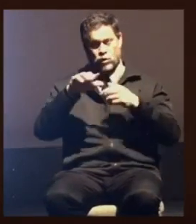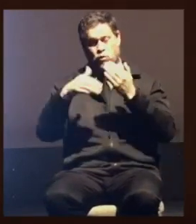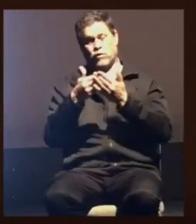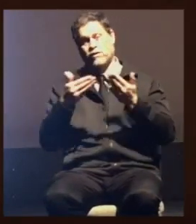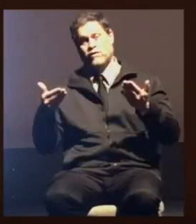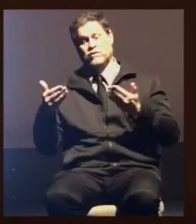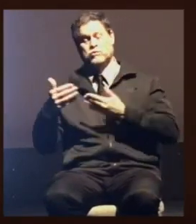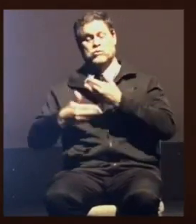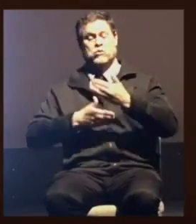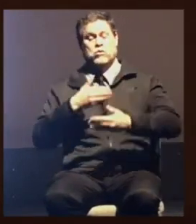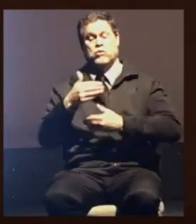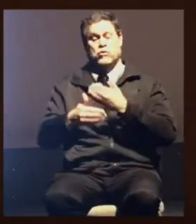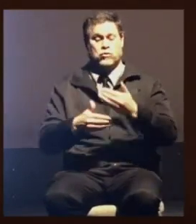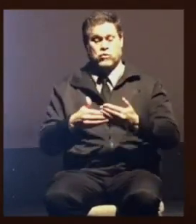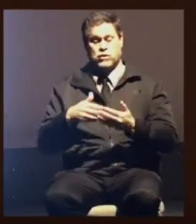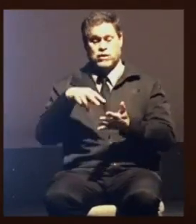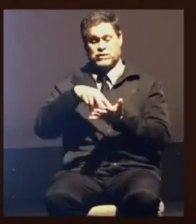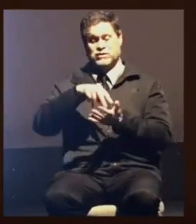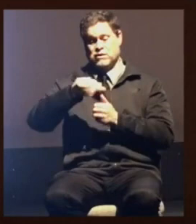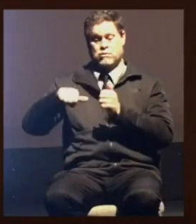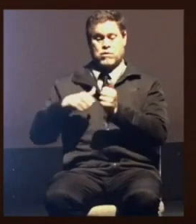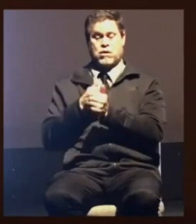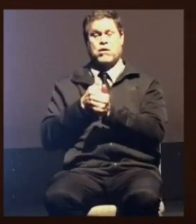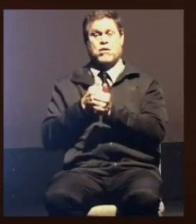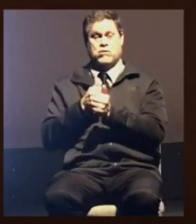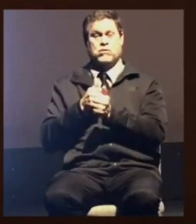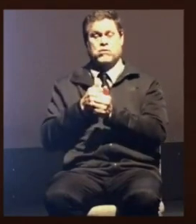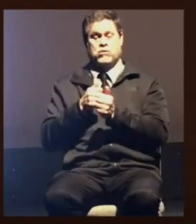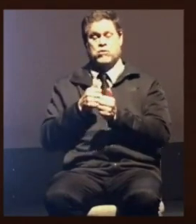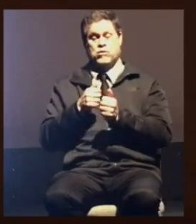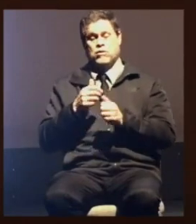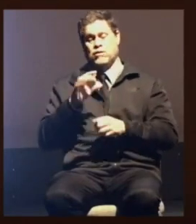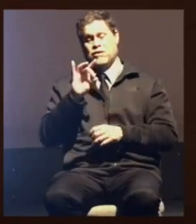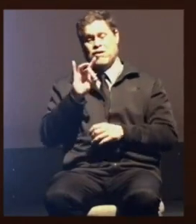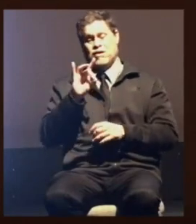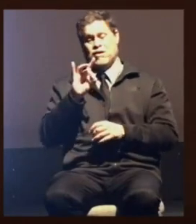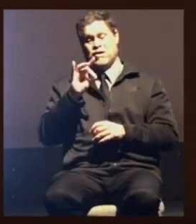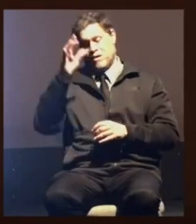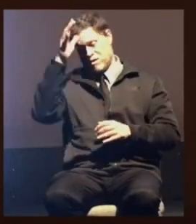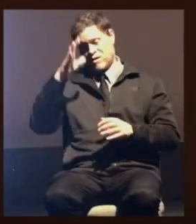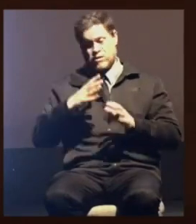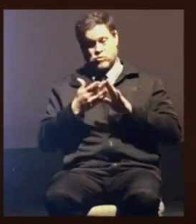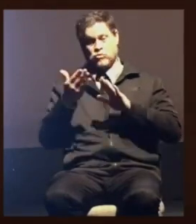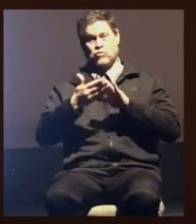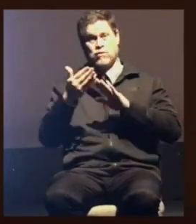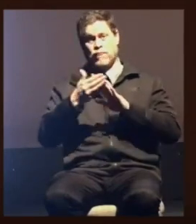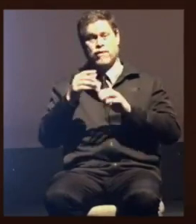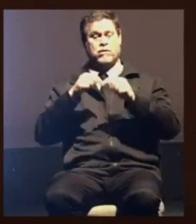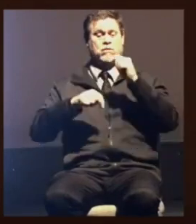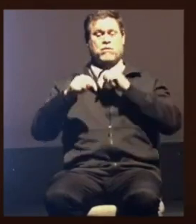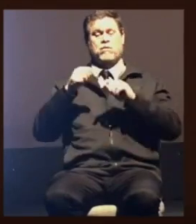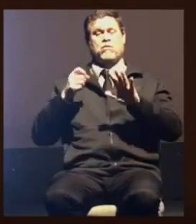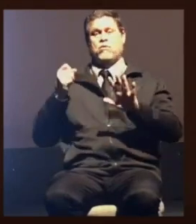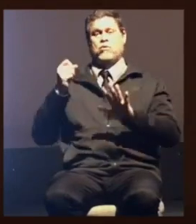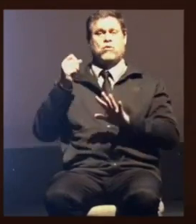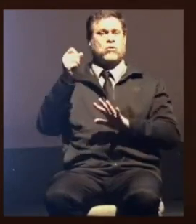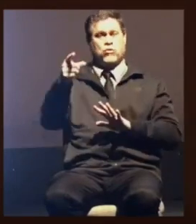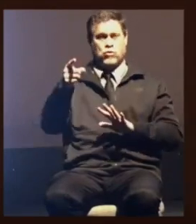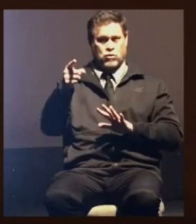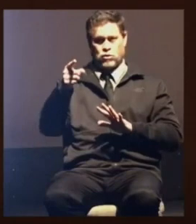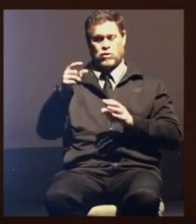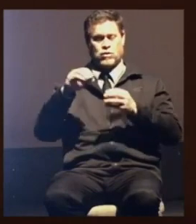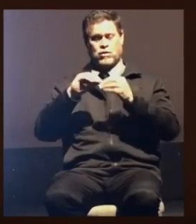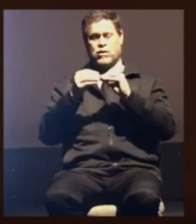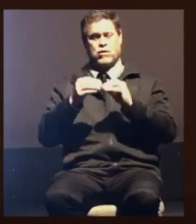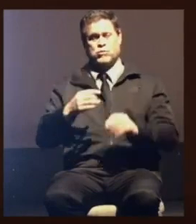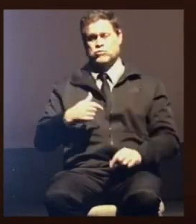you go through. And I'd stand behind him, and we'd run a route, and like eight guys would run it. And he'd draw back and throw it and hit the guy in the